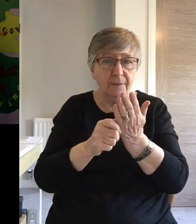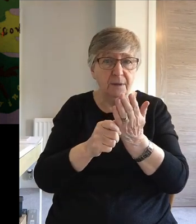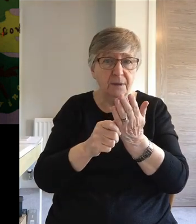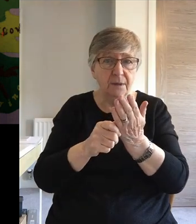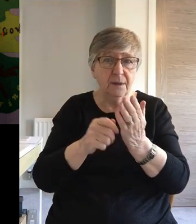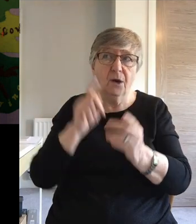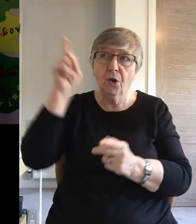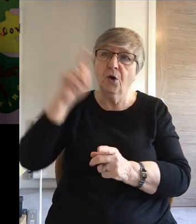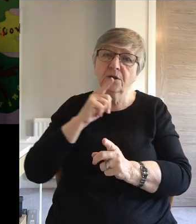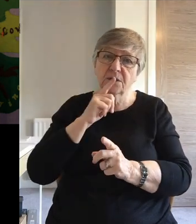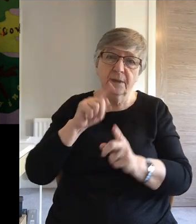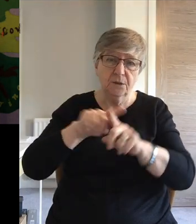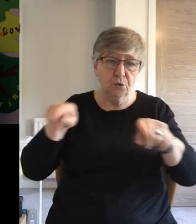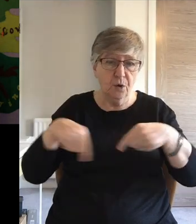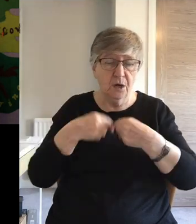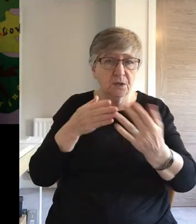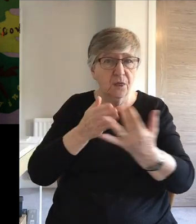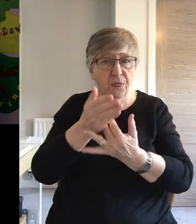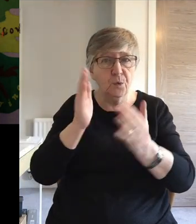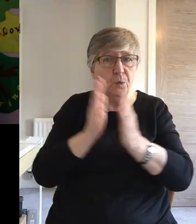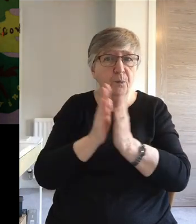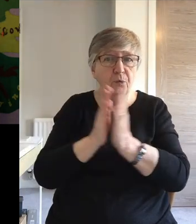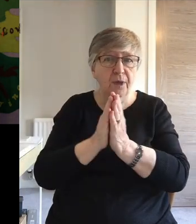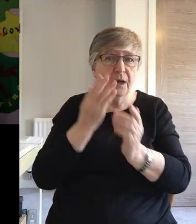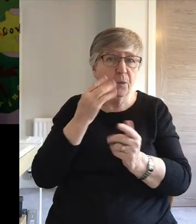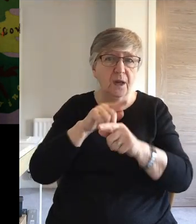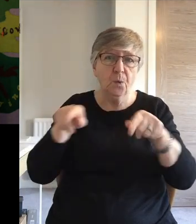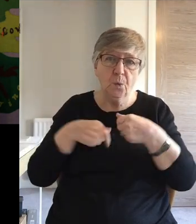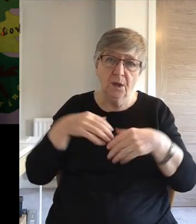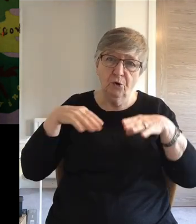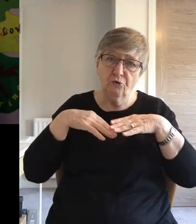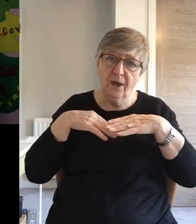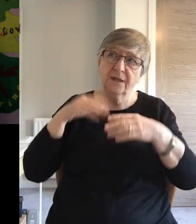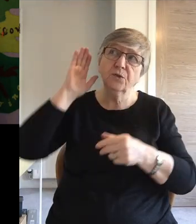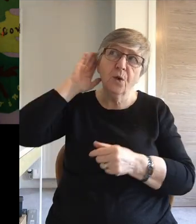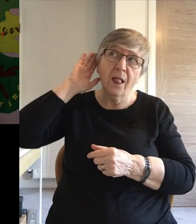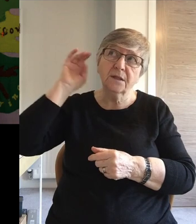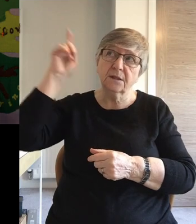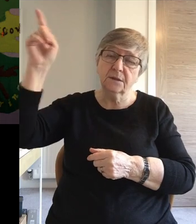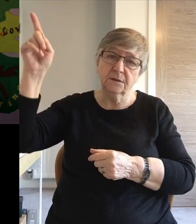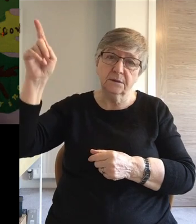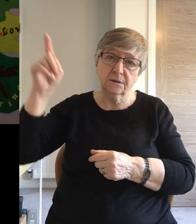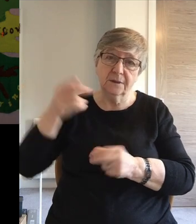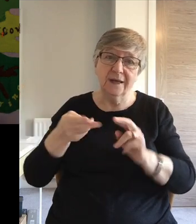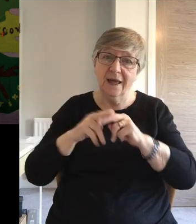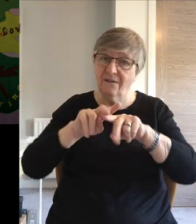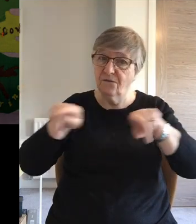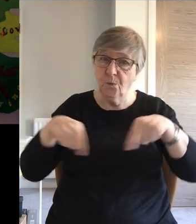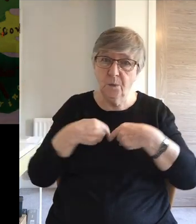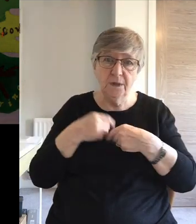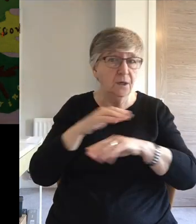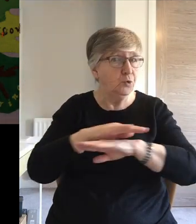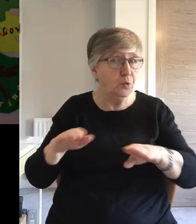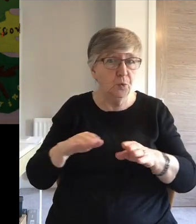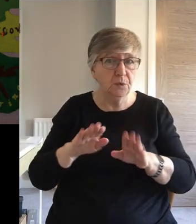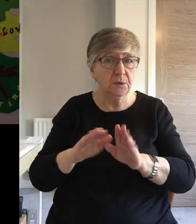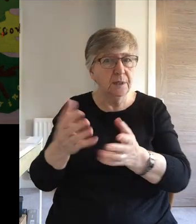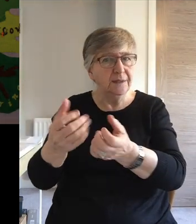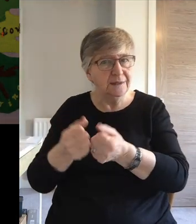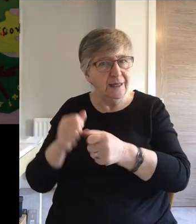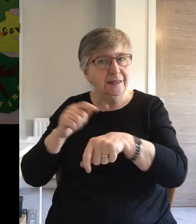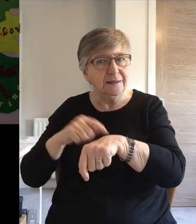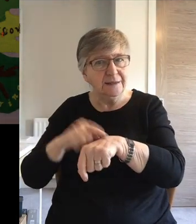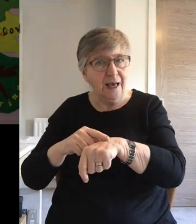in prayer and as we listen out to Him and for Him. And unless we specifically set aside